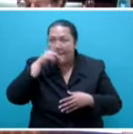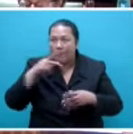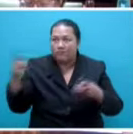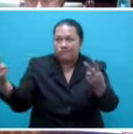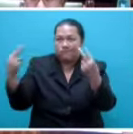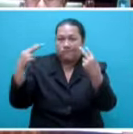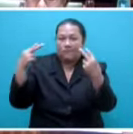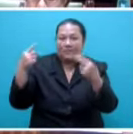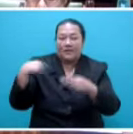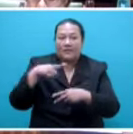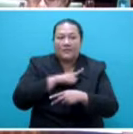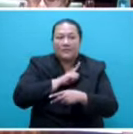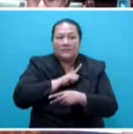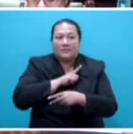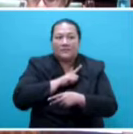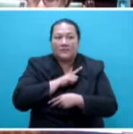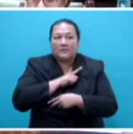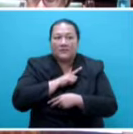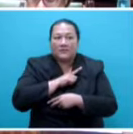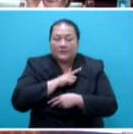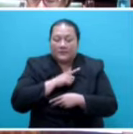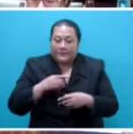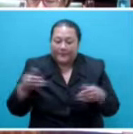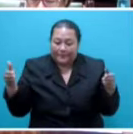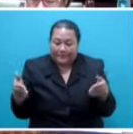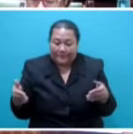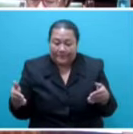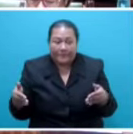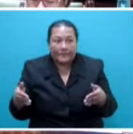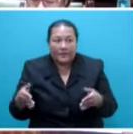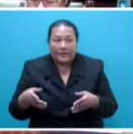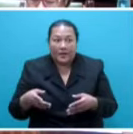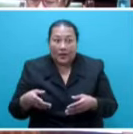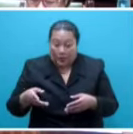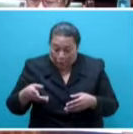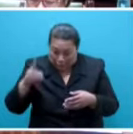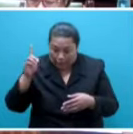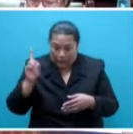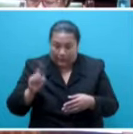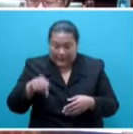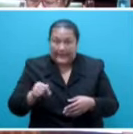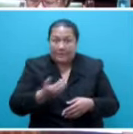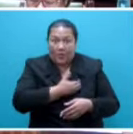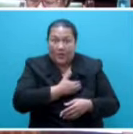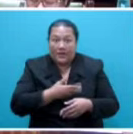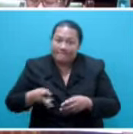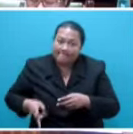in the chamber. Now this morning we will be launching the opening up of the committee